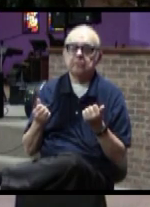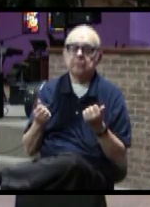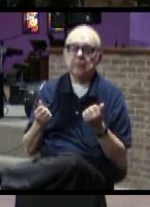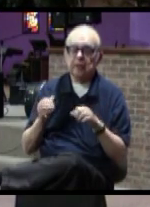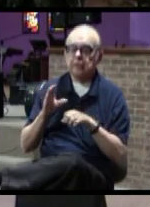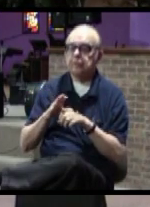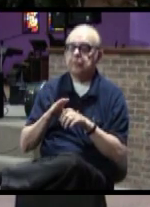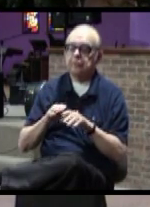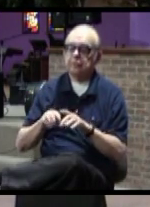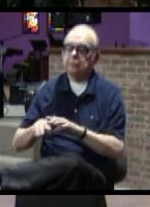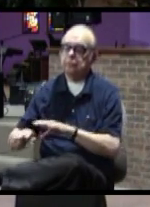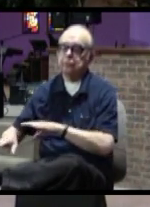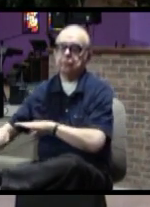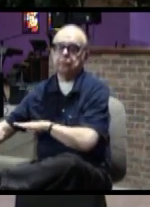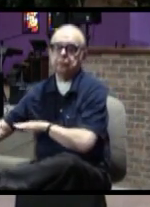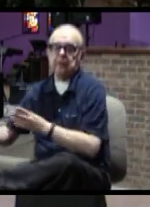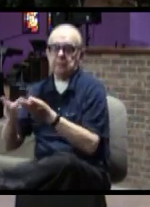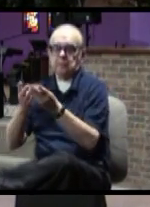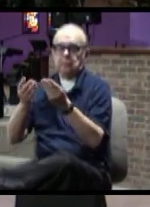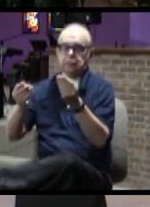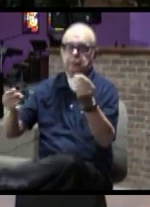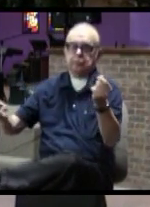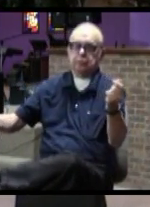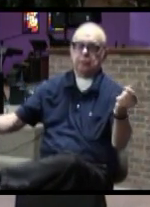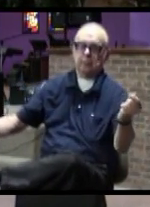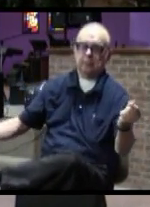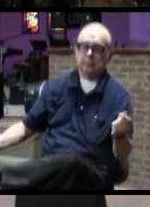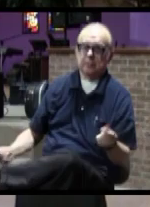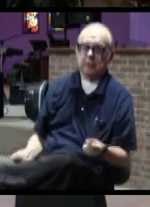And they're going to have to fall by the wayside.